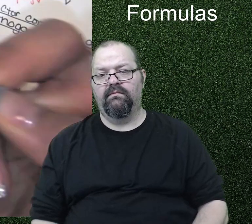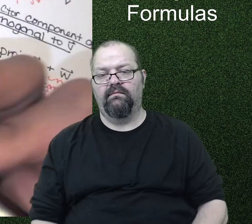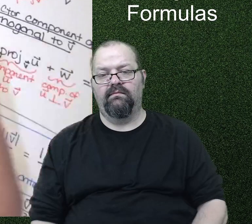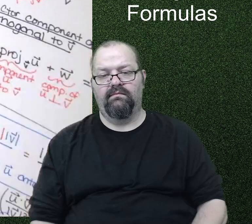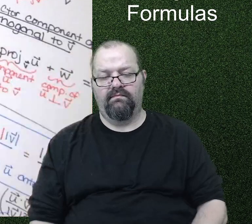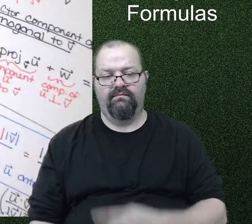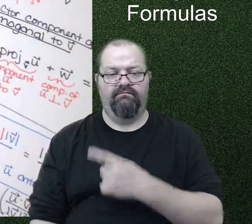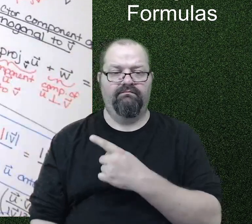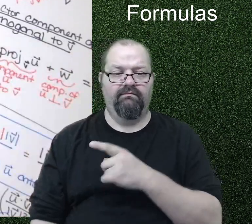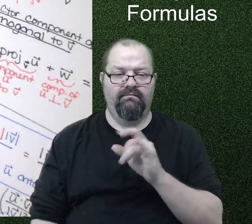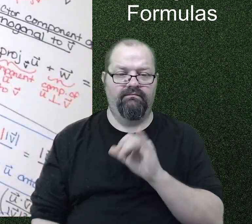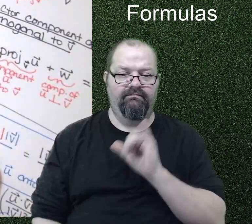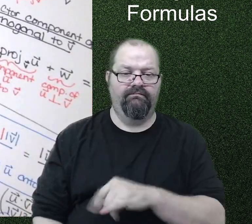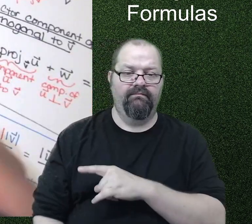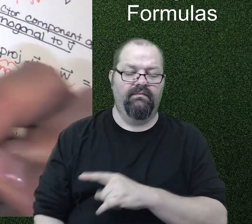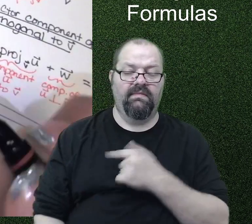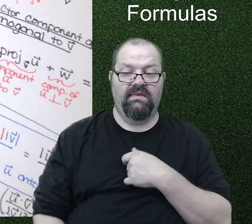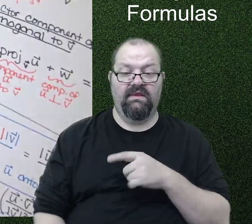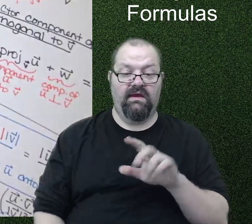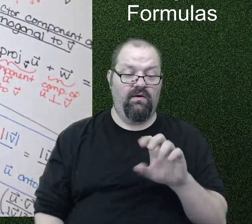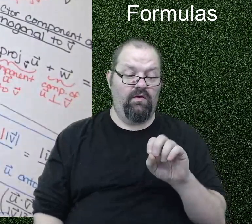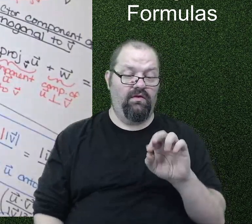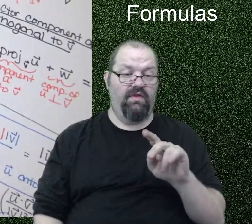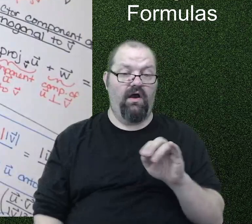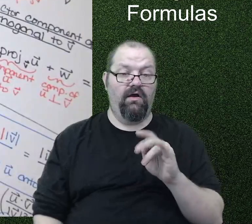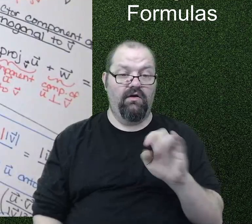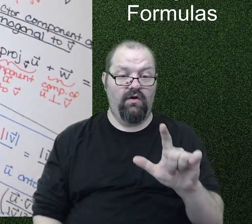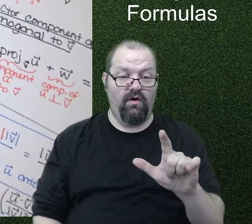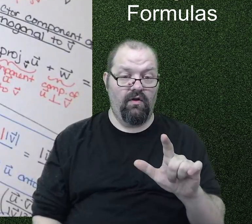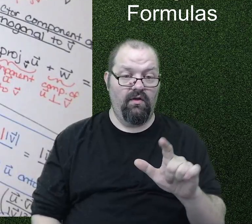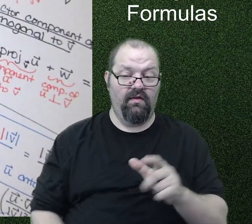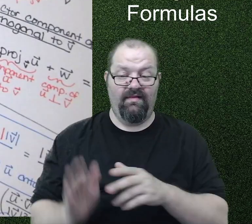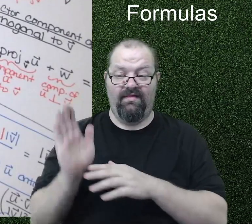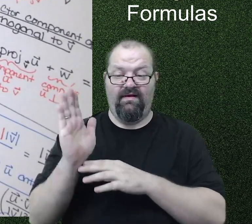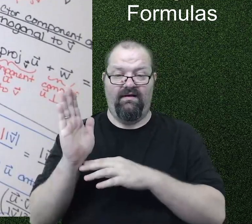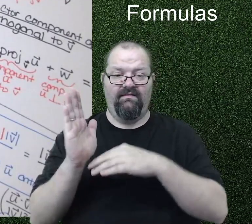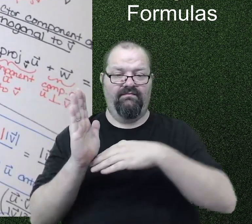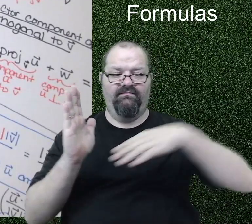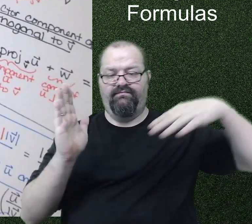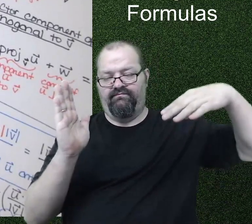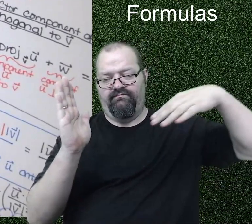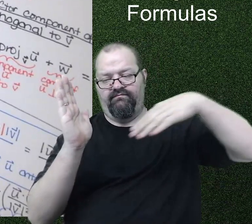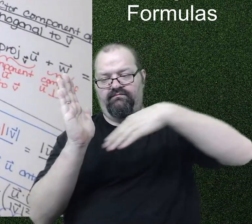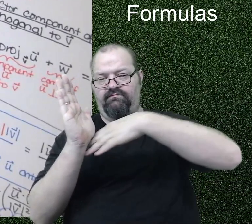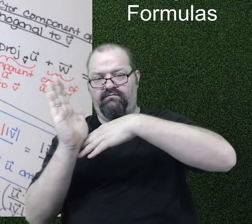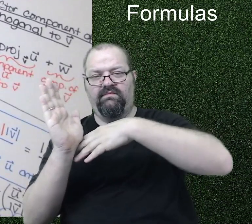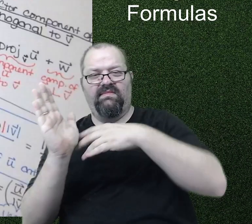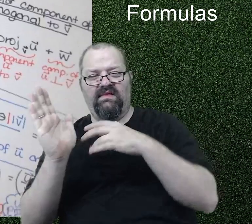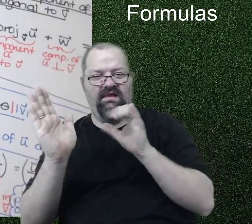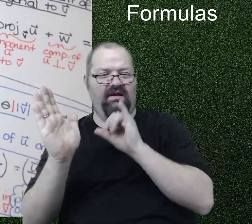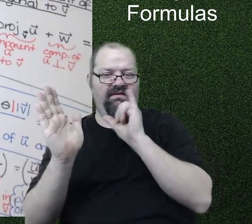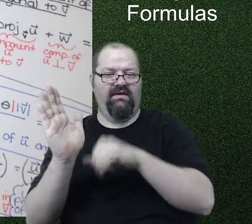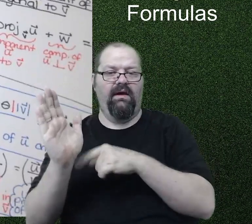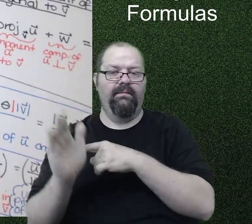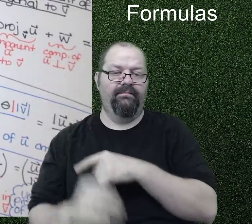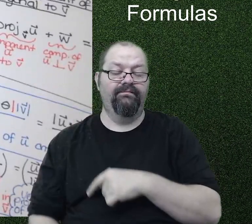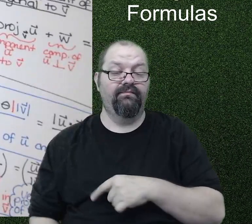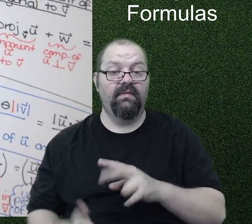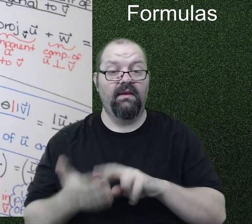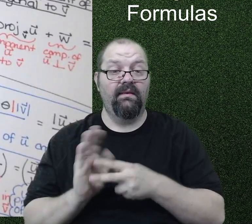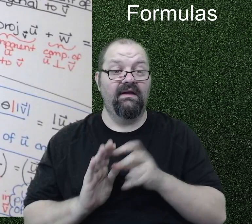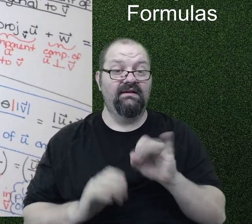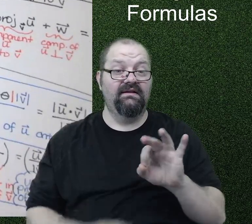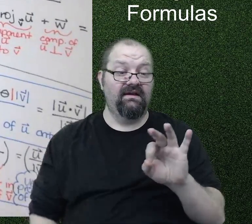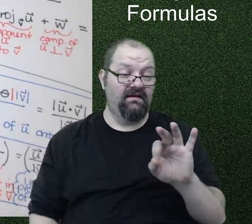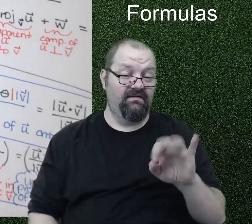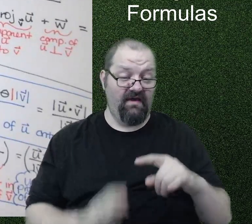or orthogonal to v, that w, that still points this way. So if theta